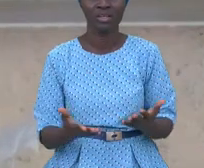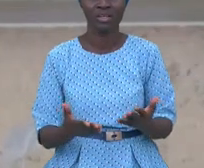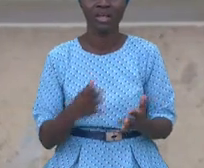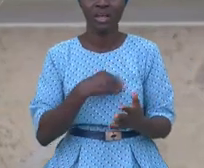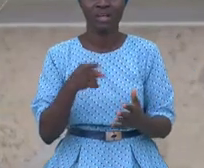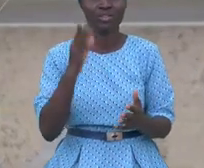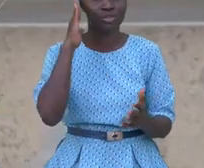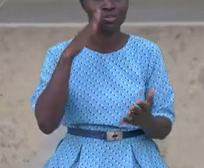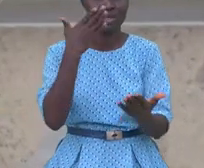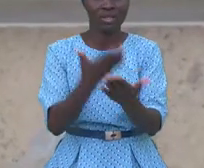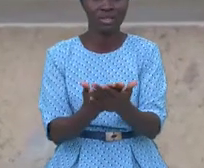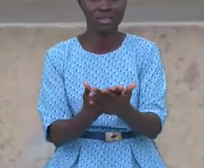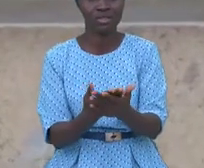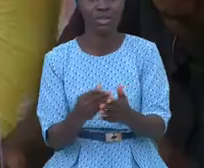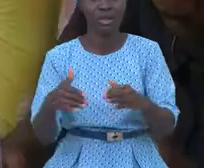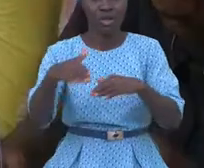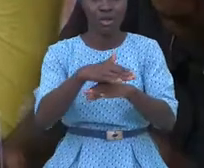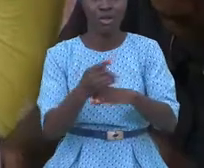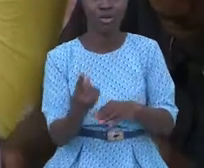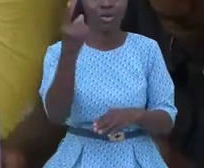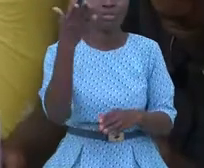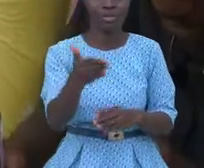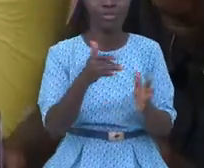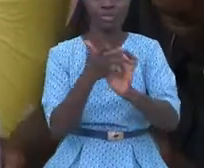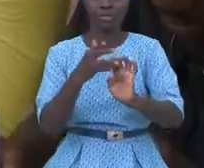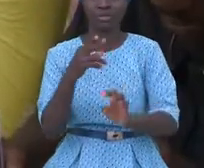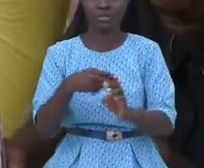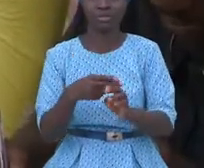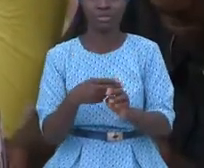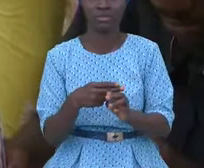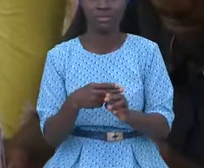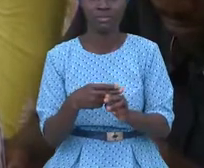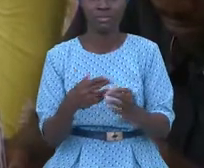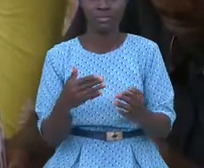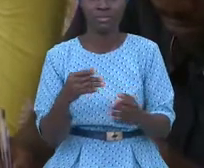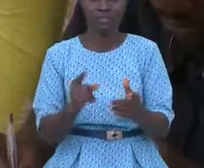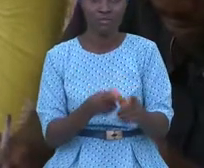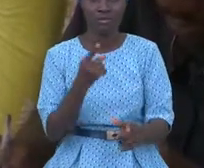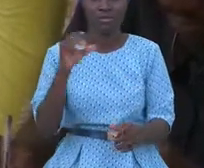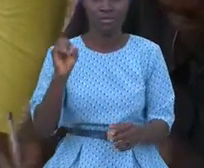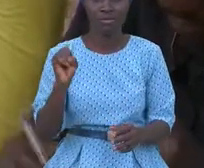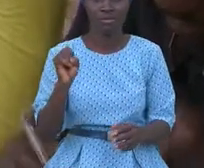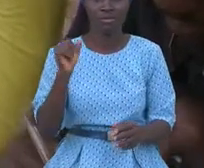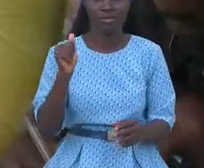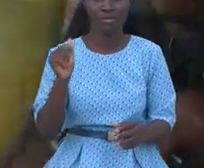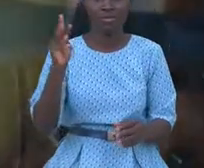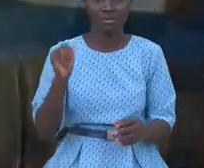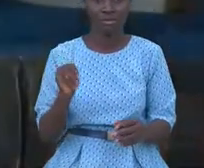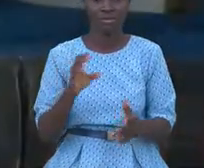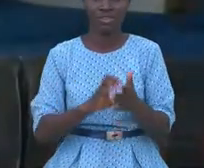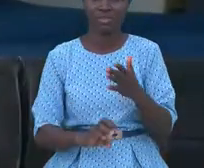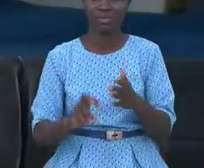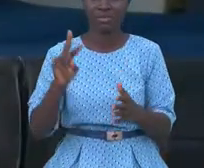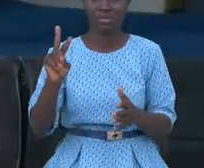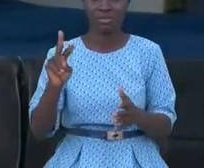are going to get up there in Jesus' name. And look at 1 Samuel chapter 2. And I'm reading